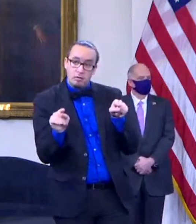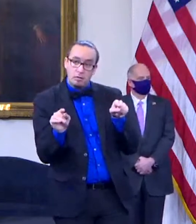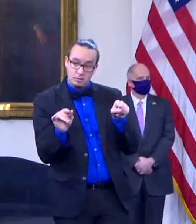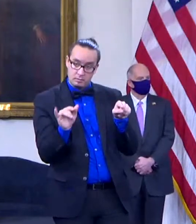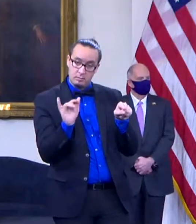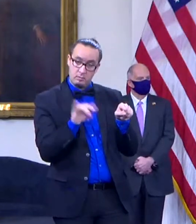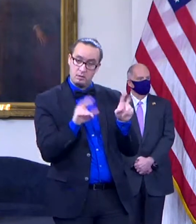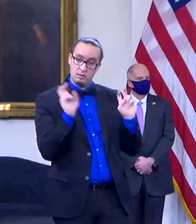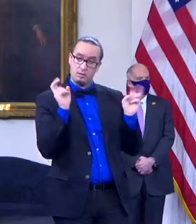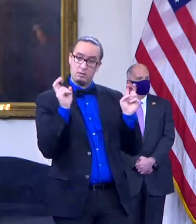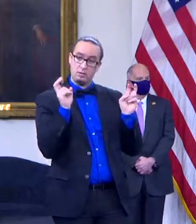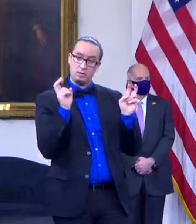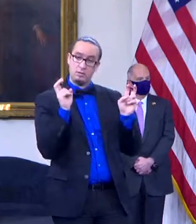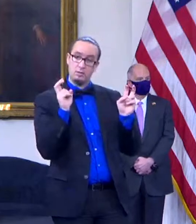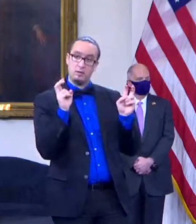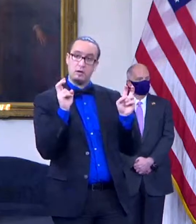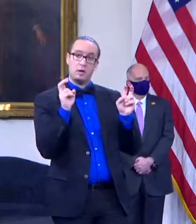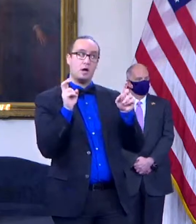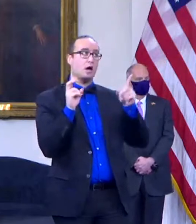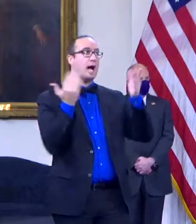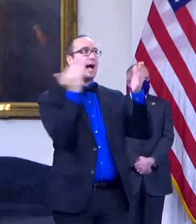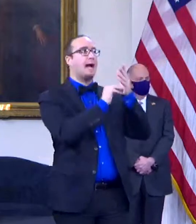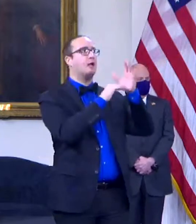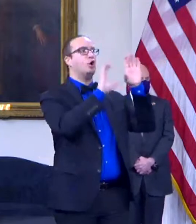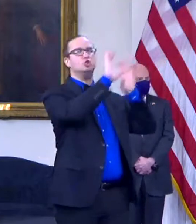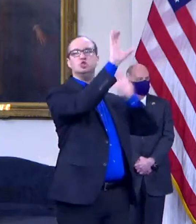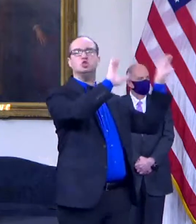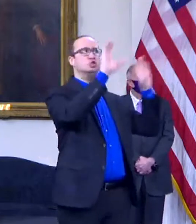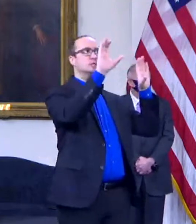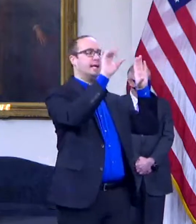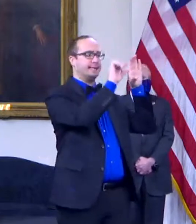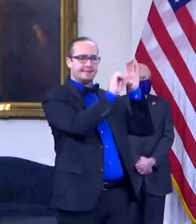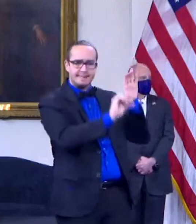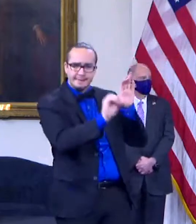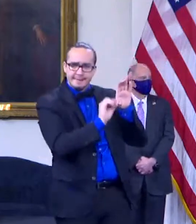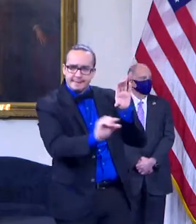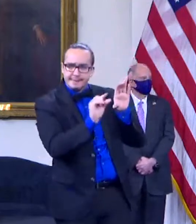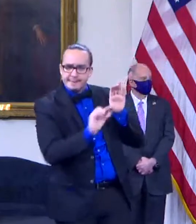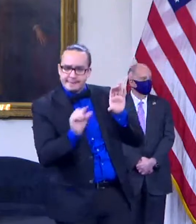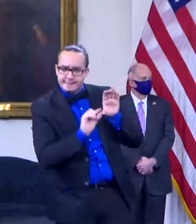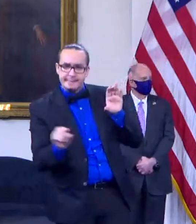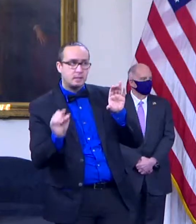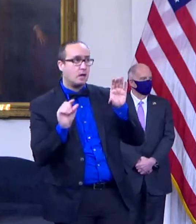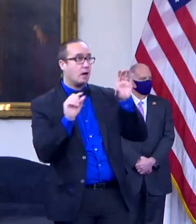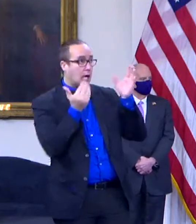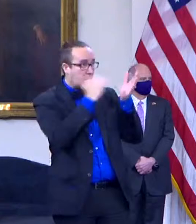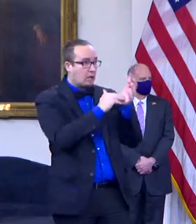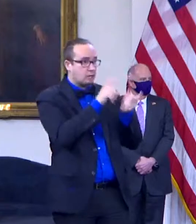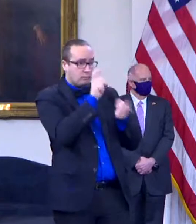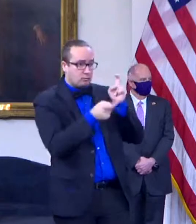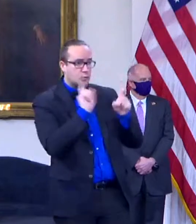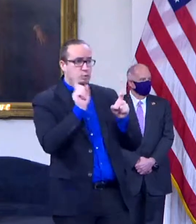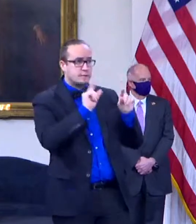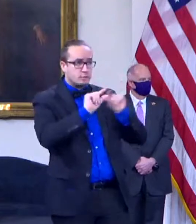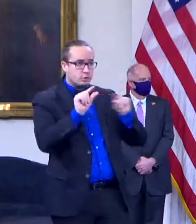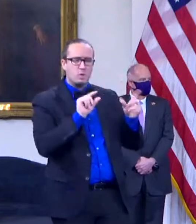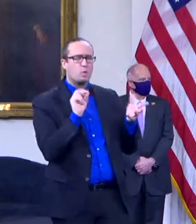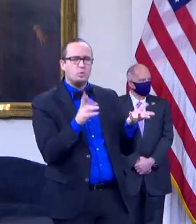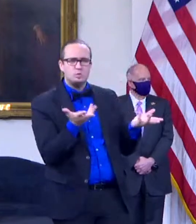redistribution, or is this just more vaccine coming from another place? So we don't, as I said, we're not getting any more